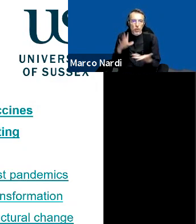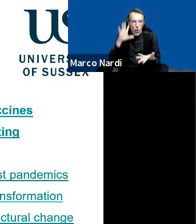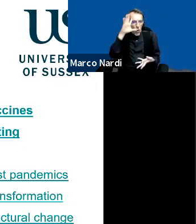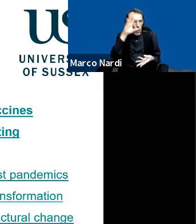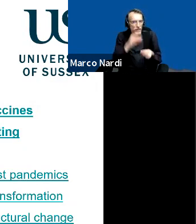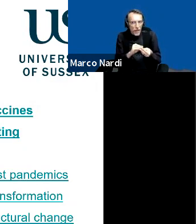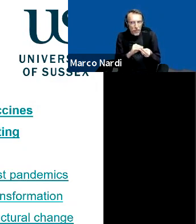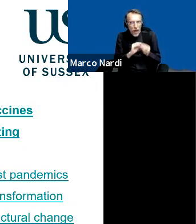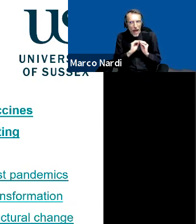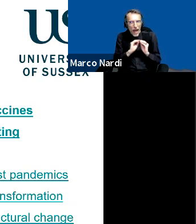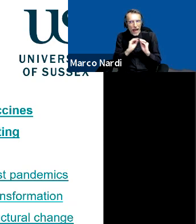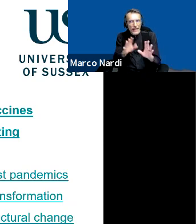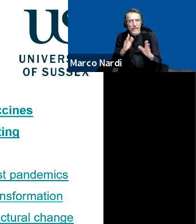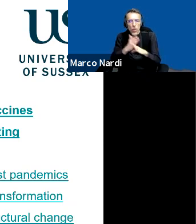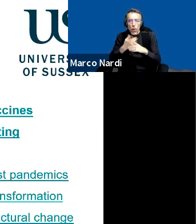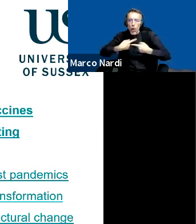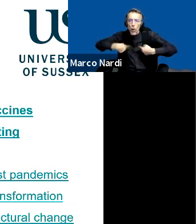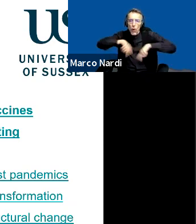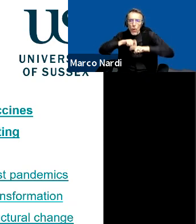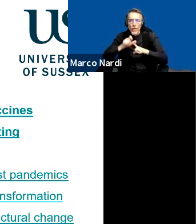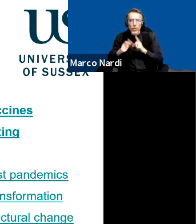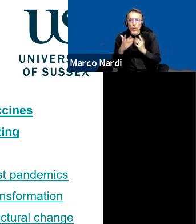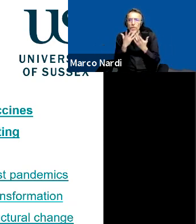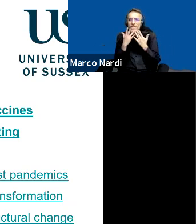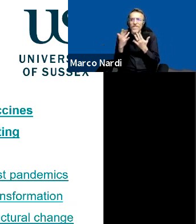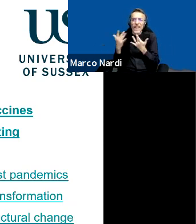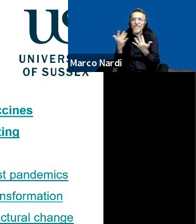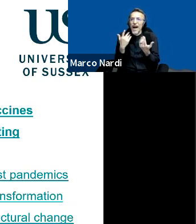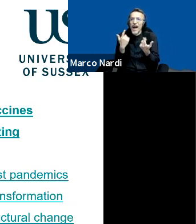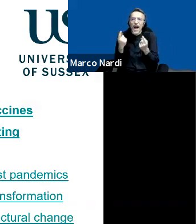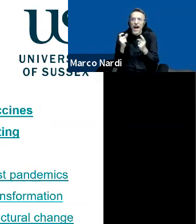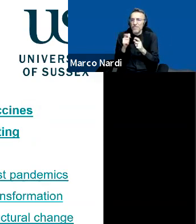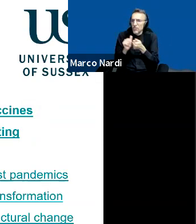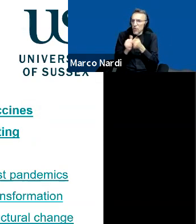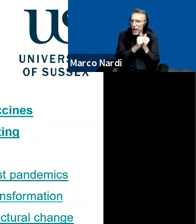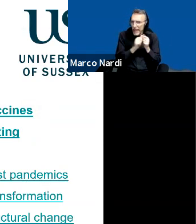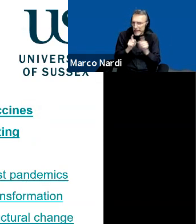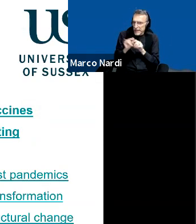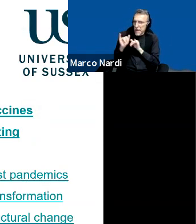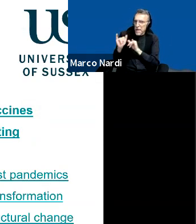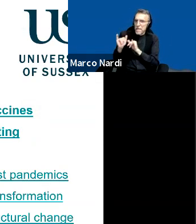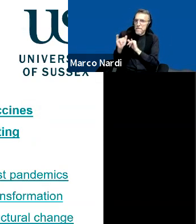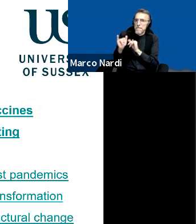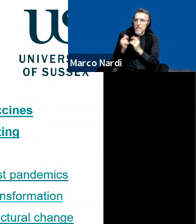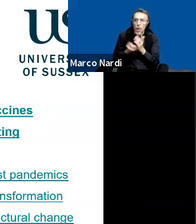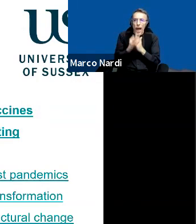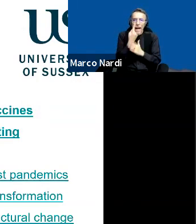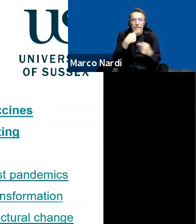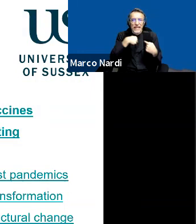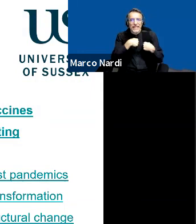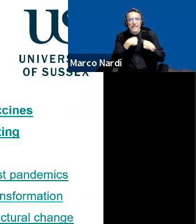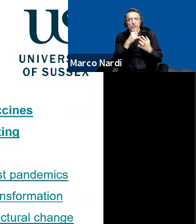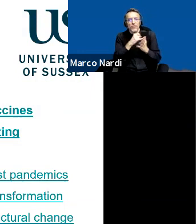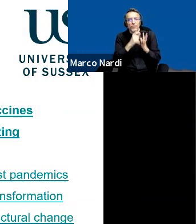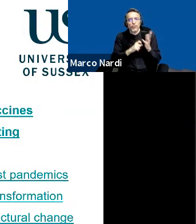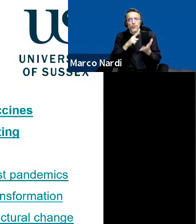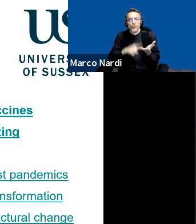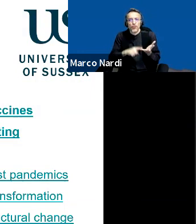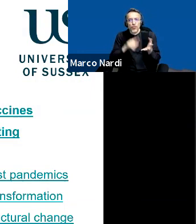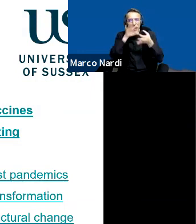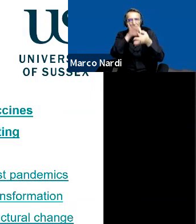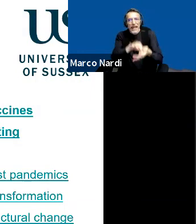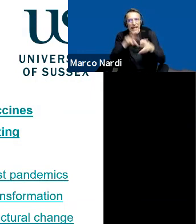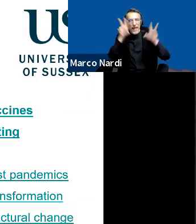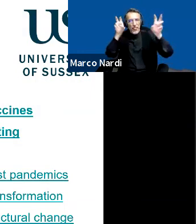summarizing the kind of work, give a flavor of the kinds of things, as colleagues have done, going on in SPRU that relate to the theme of this